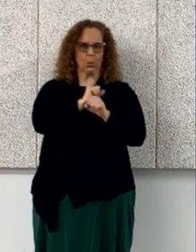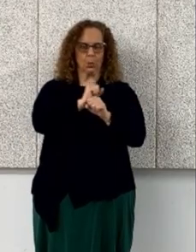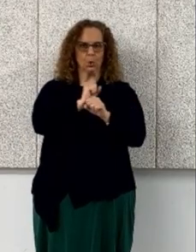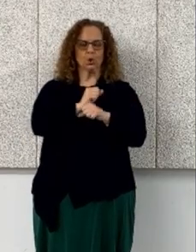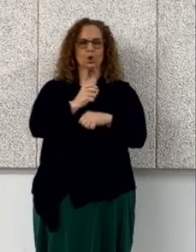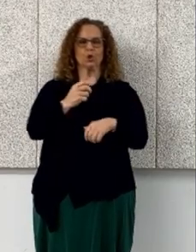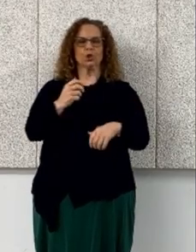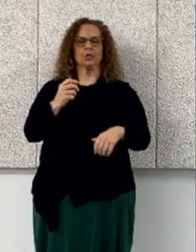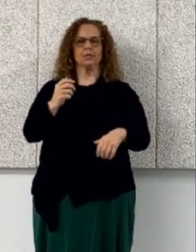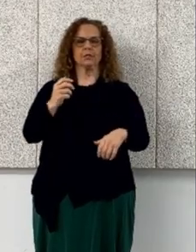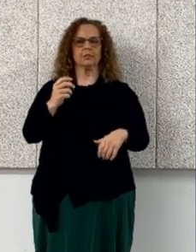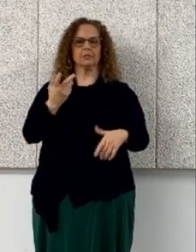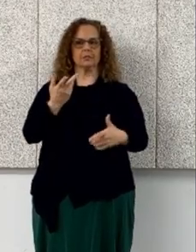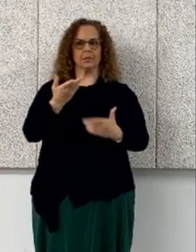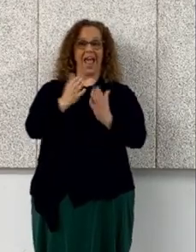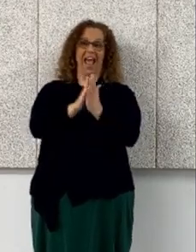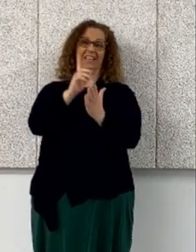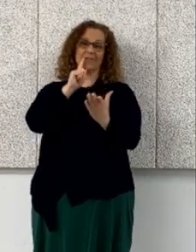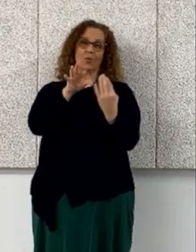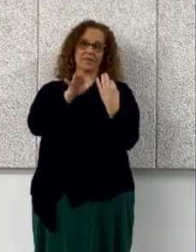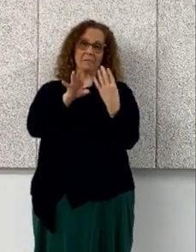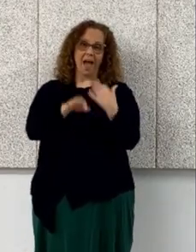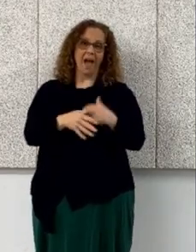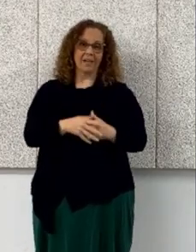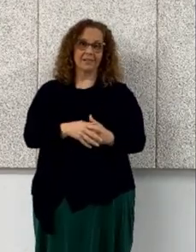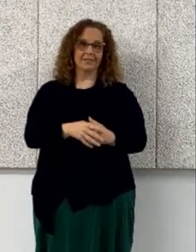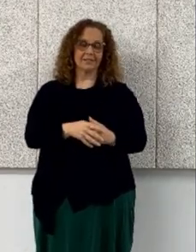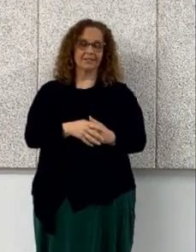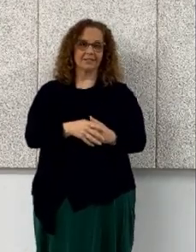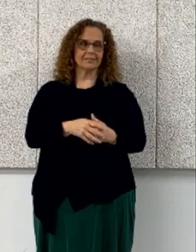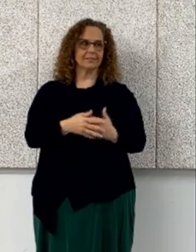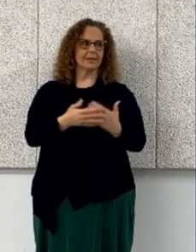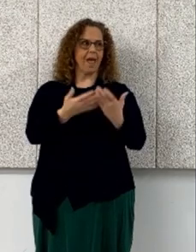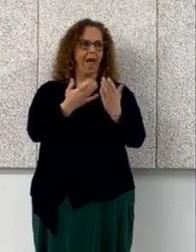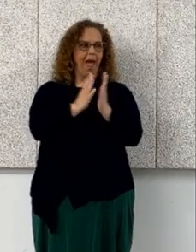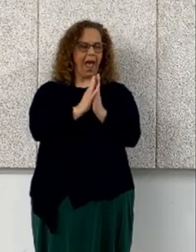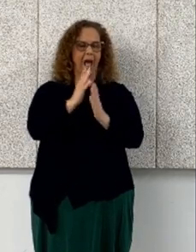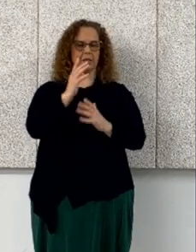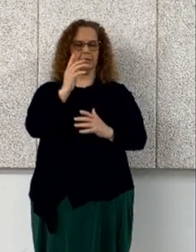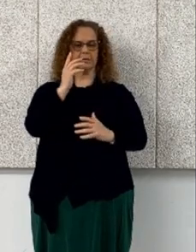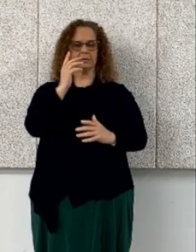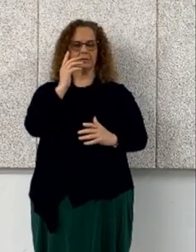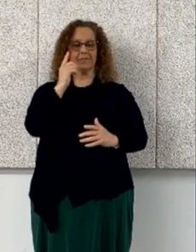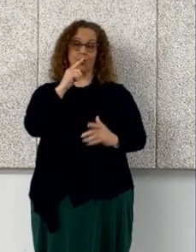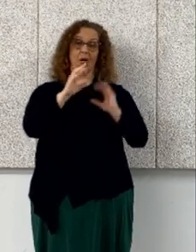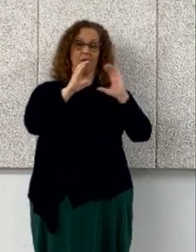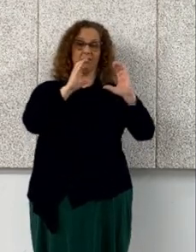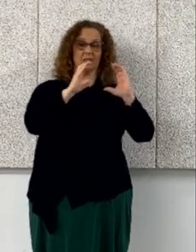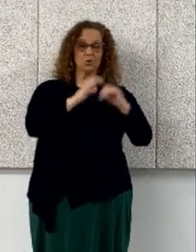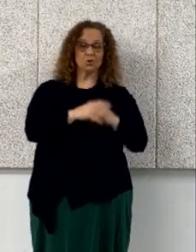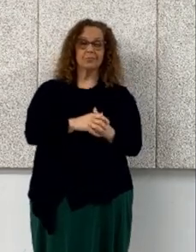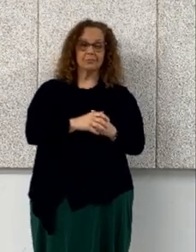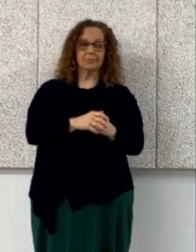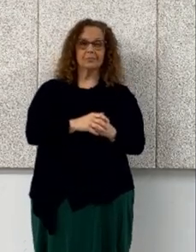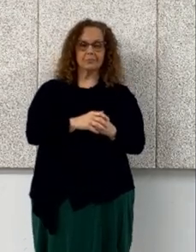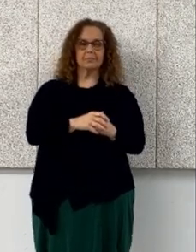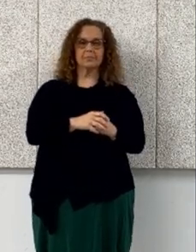asking for feedback and asking for a conversation, and